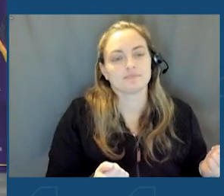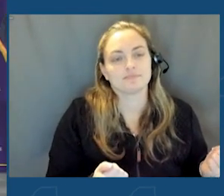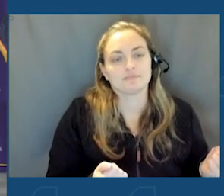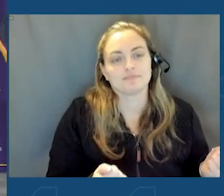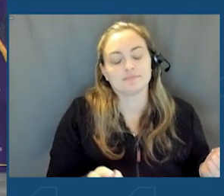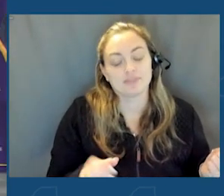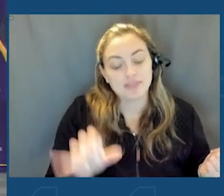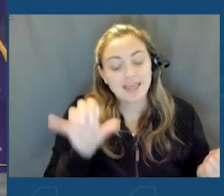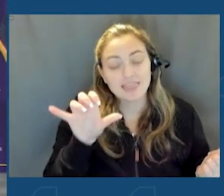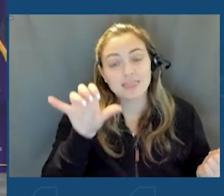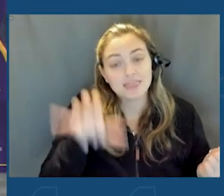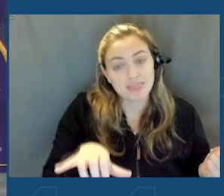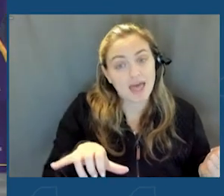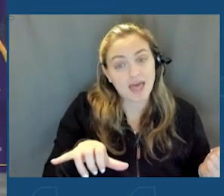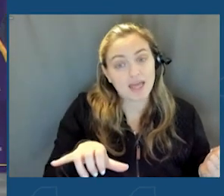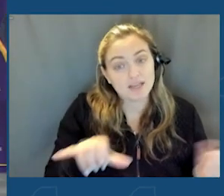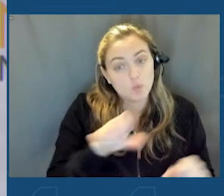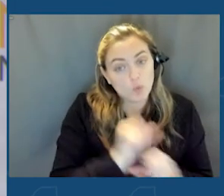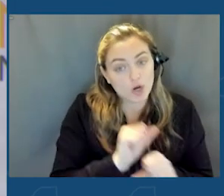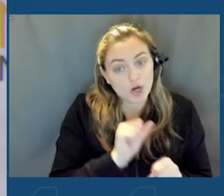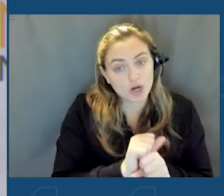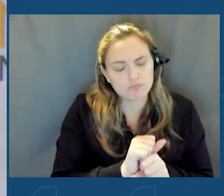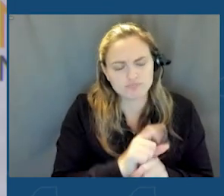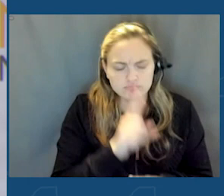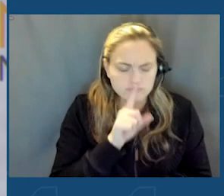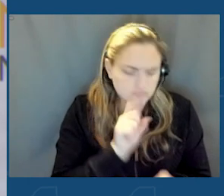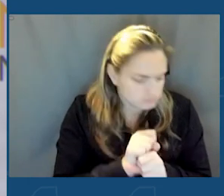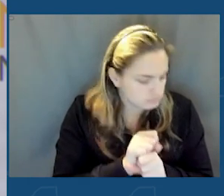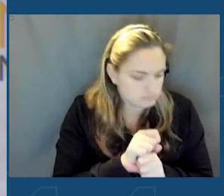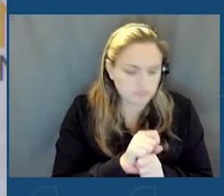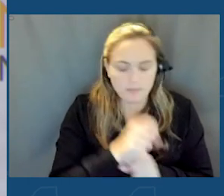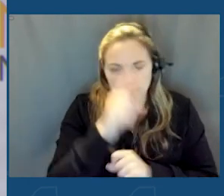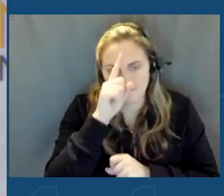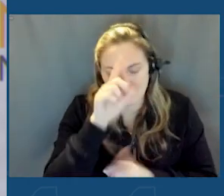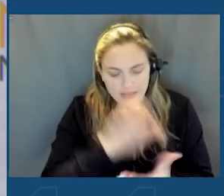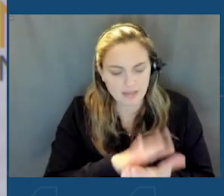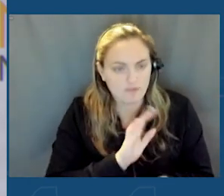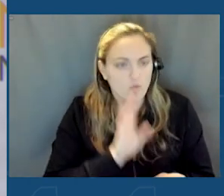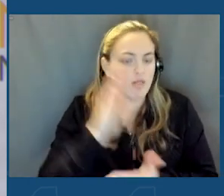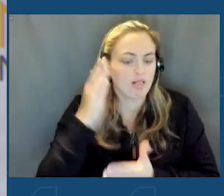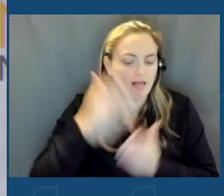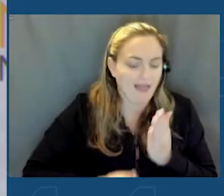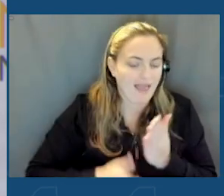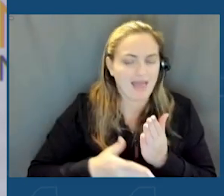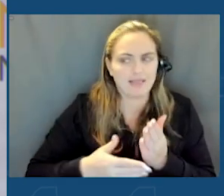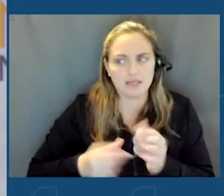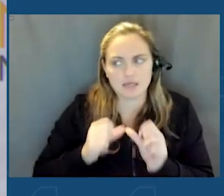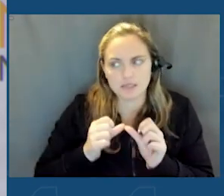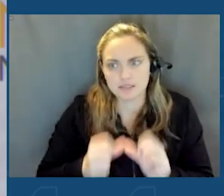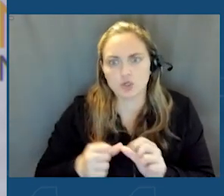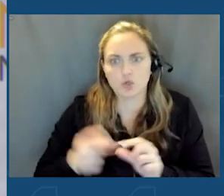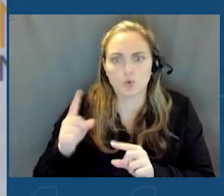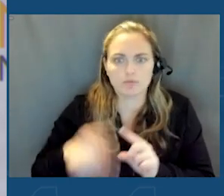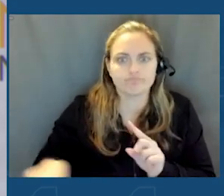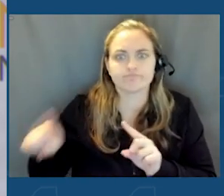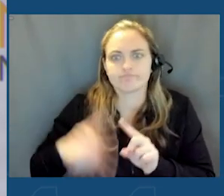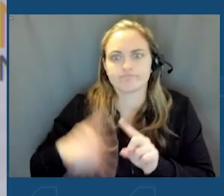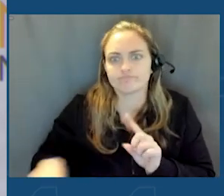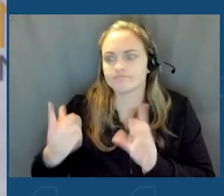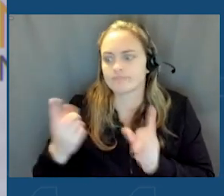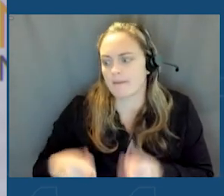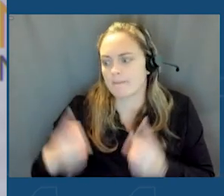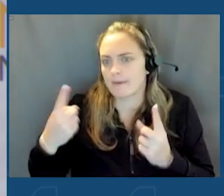That is work that we firmly believe is going to end the intergenerational cycles of violence, working with young people